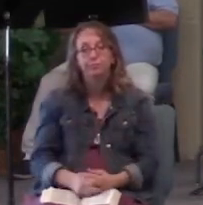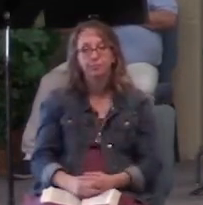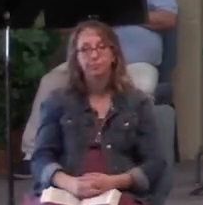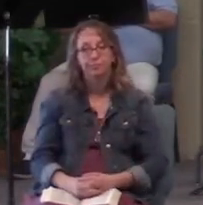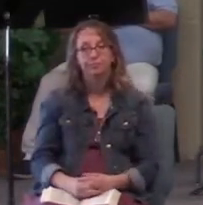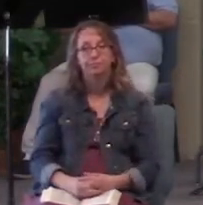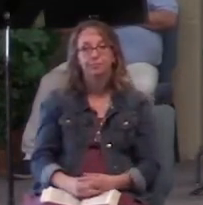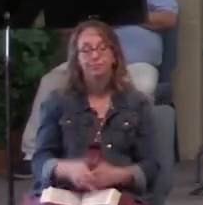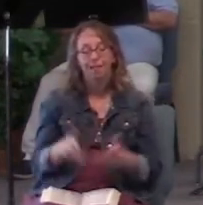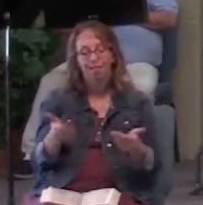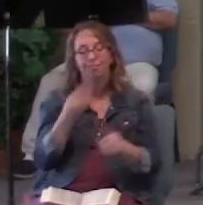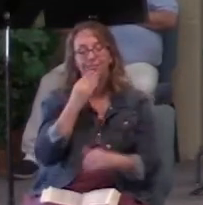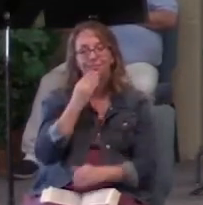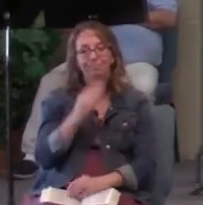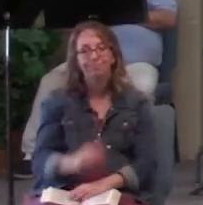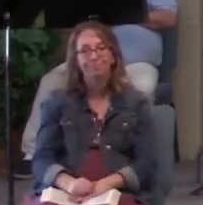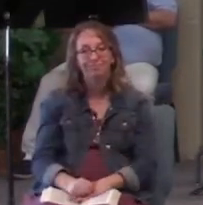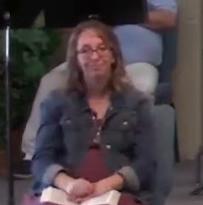Let's eat.